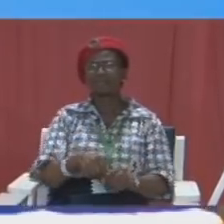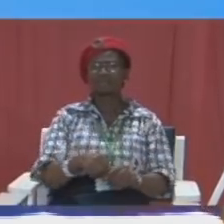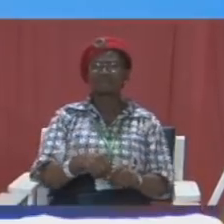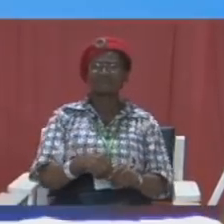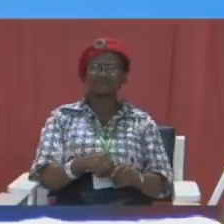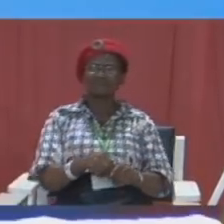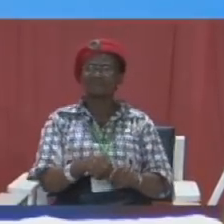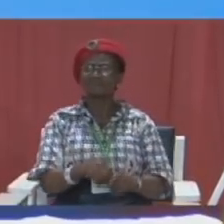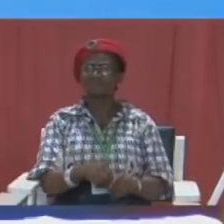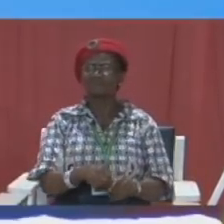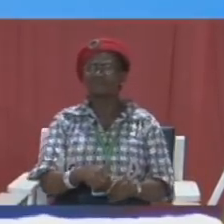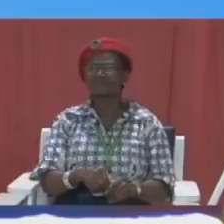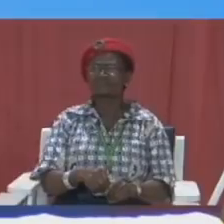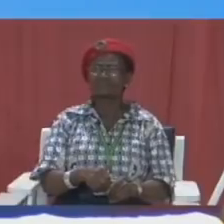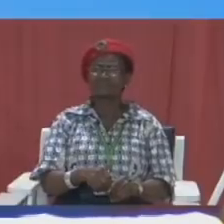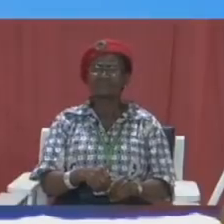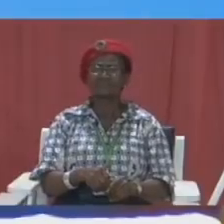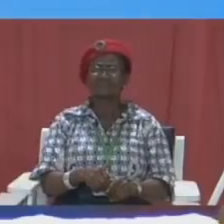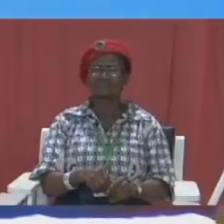sorrow